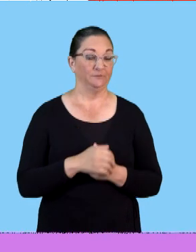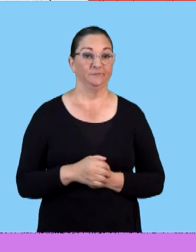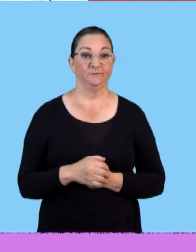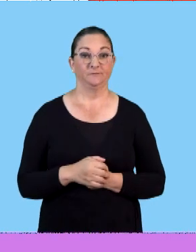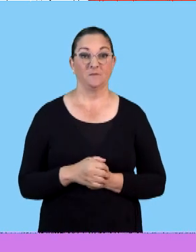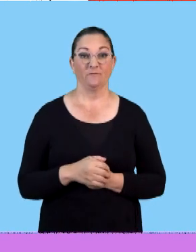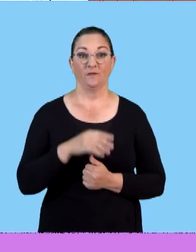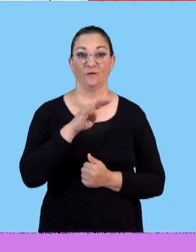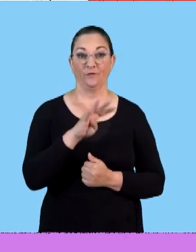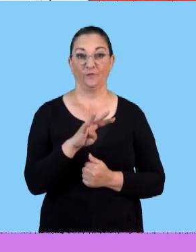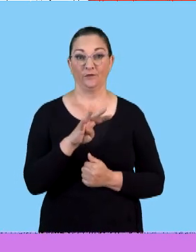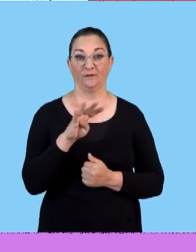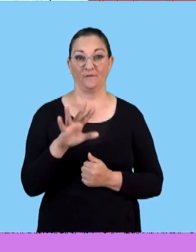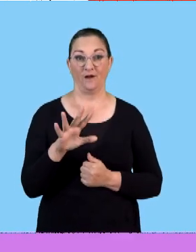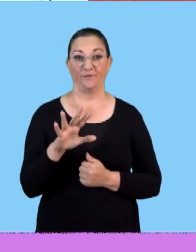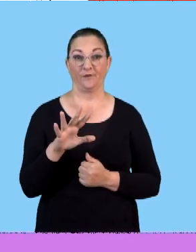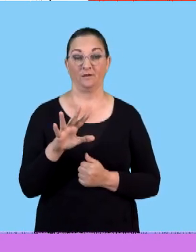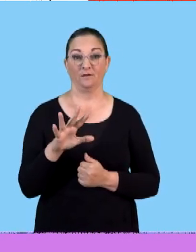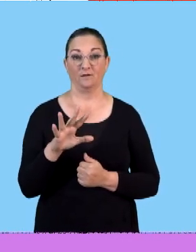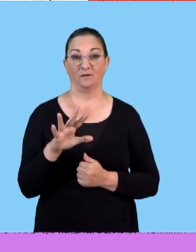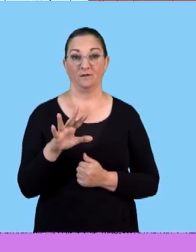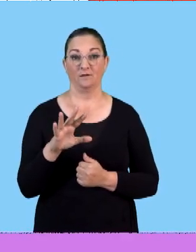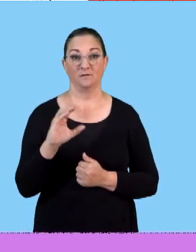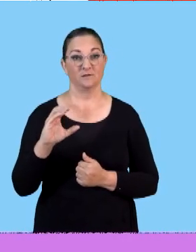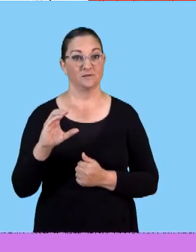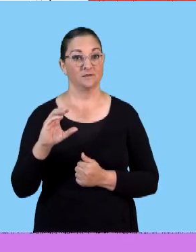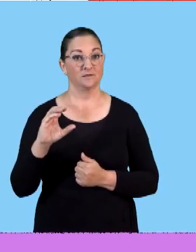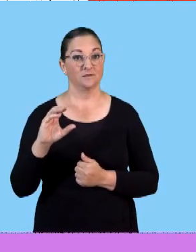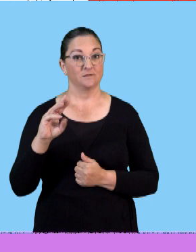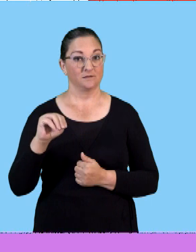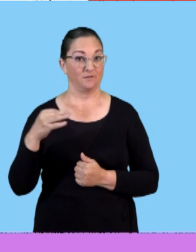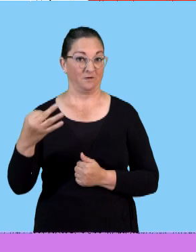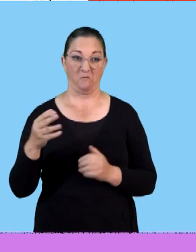simplify this, I'll get exactly 45